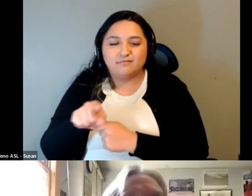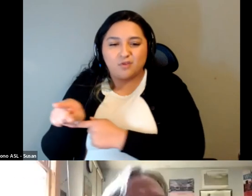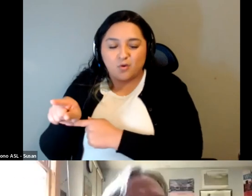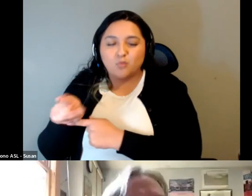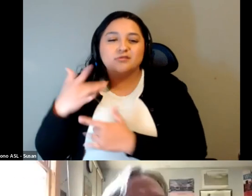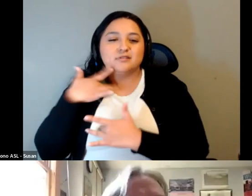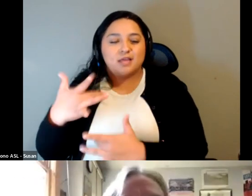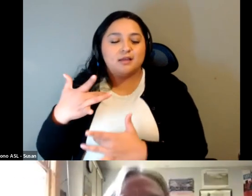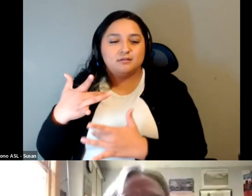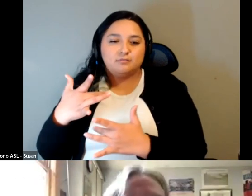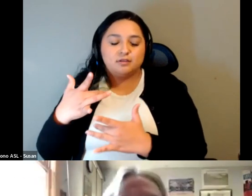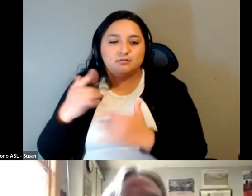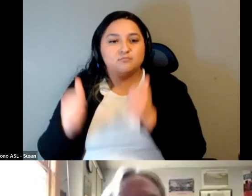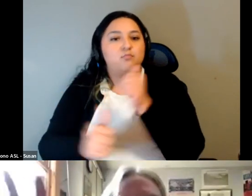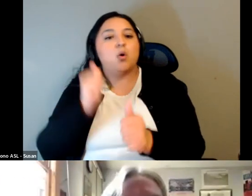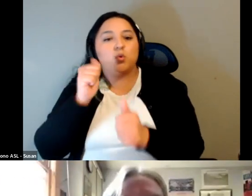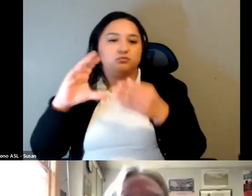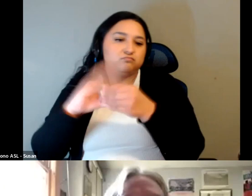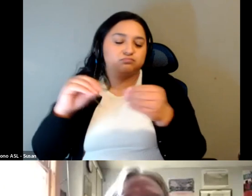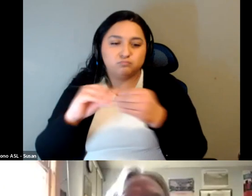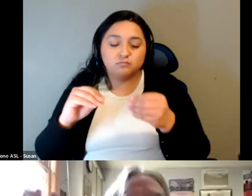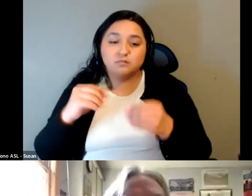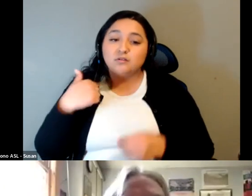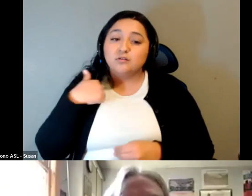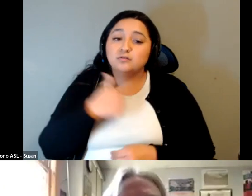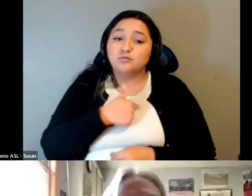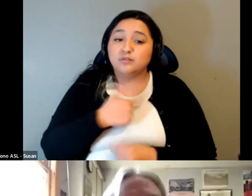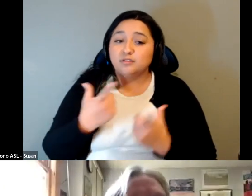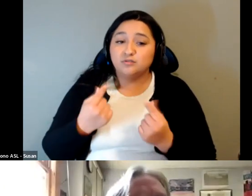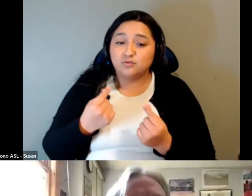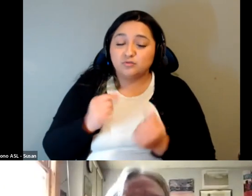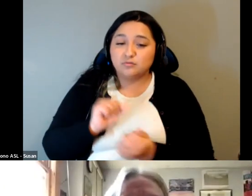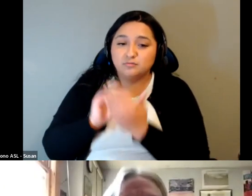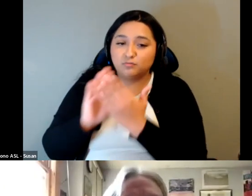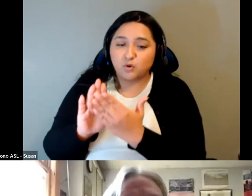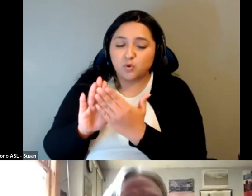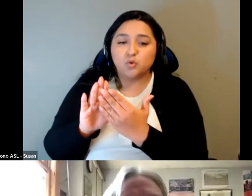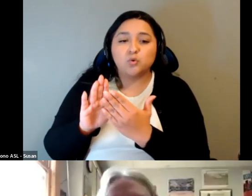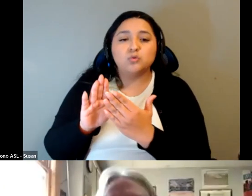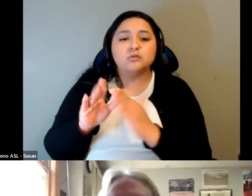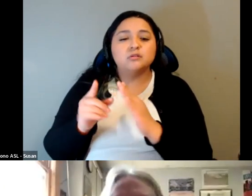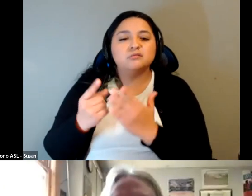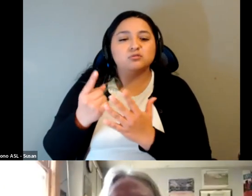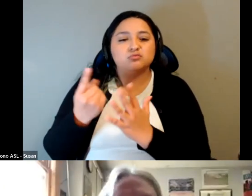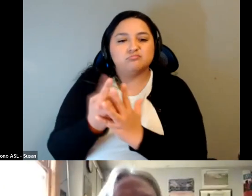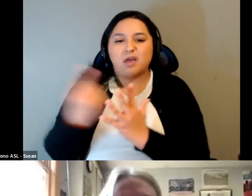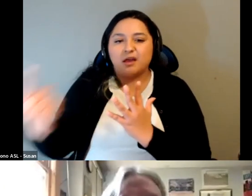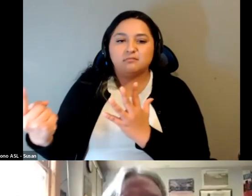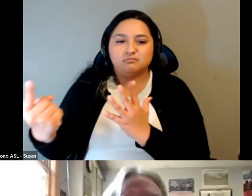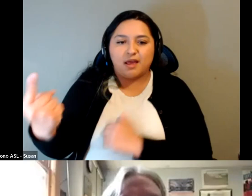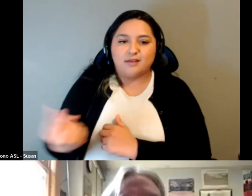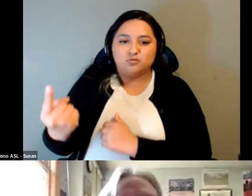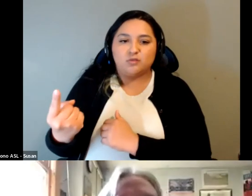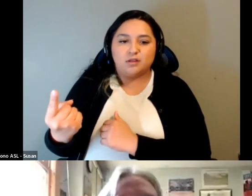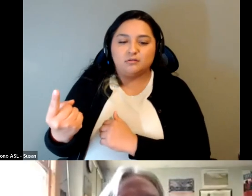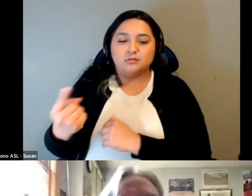And our strategy was isolate them, you know, and start early outreach. Don't already have your down payment